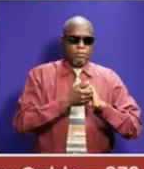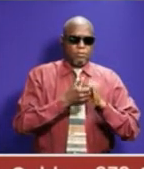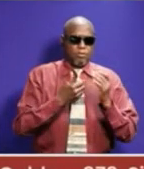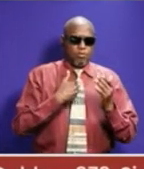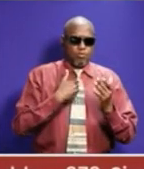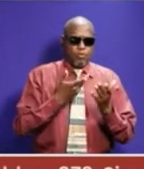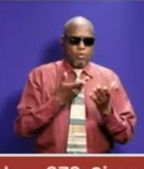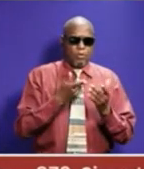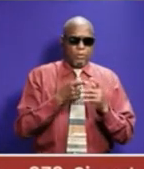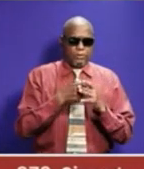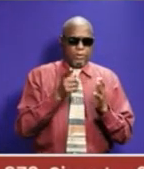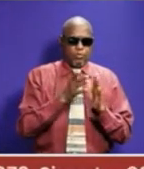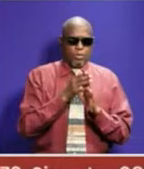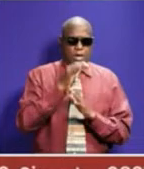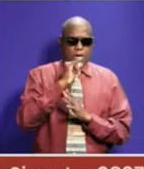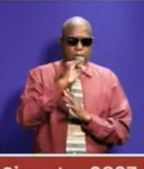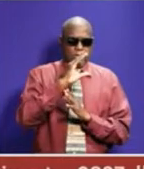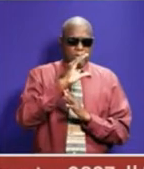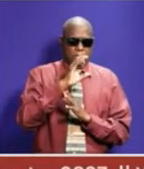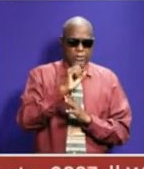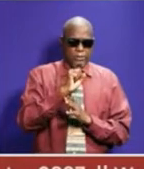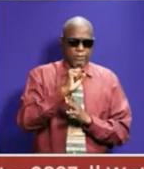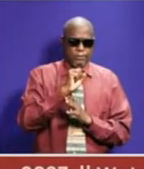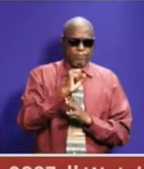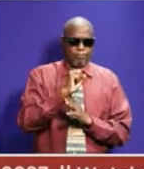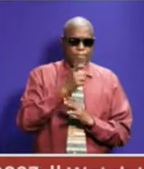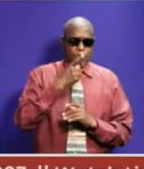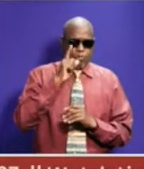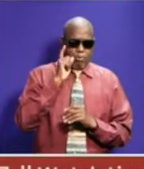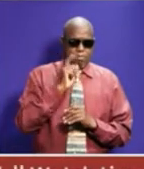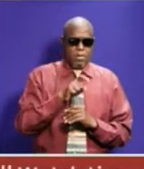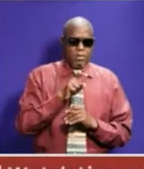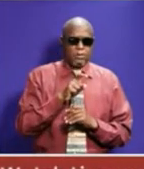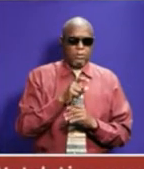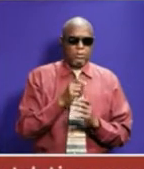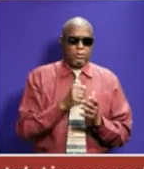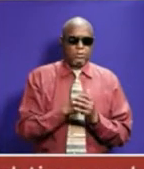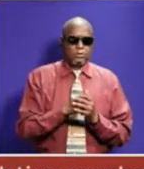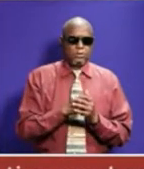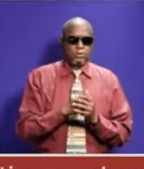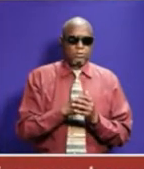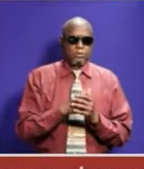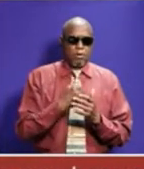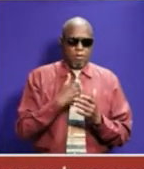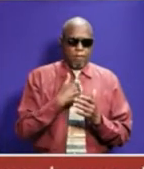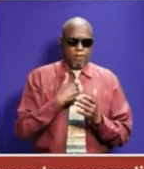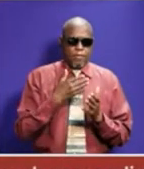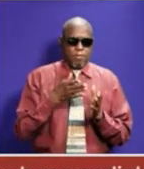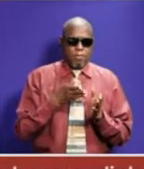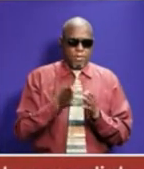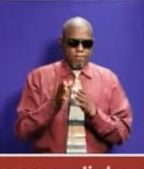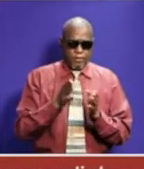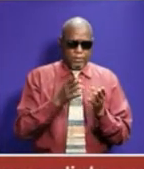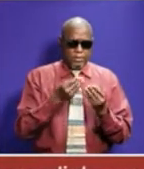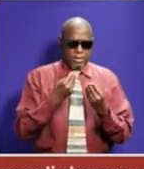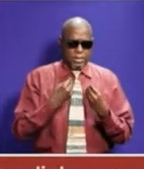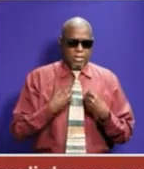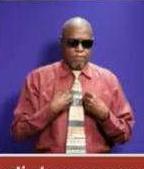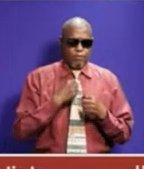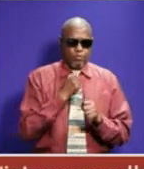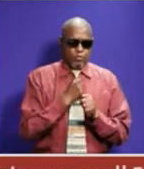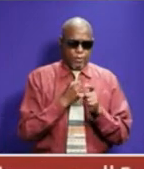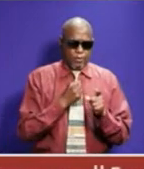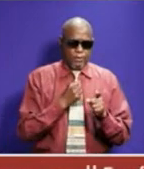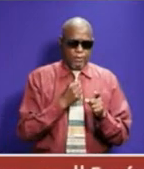with ICS. We must count ourselves a privileged media house, being given the privilege to do this. And I